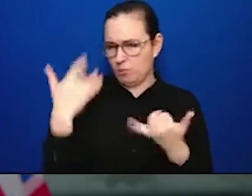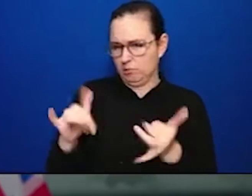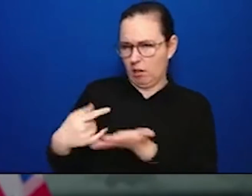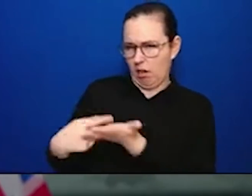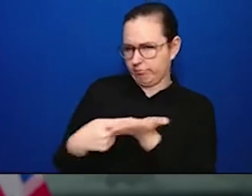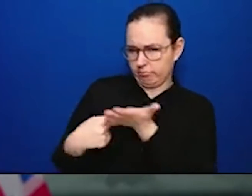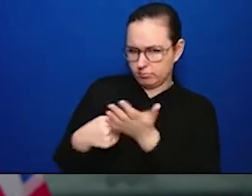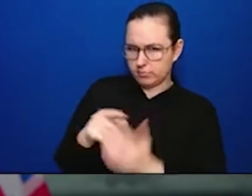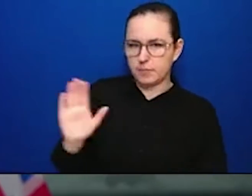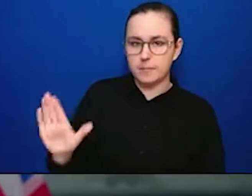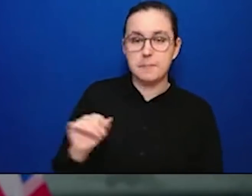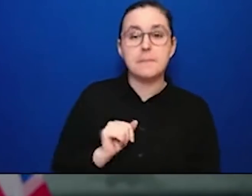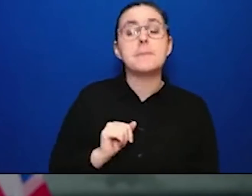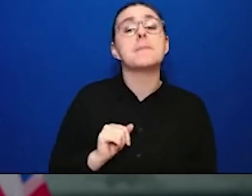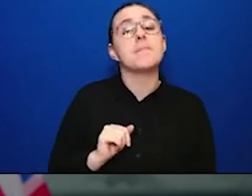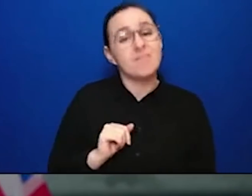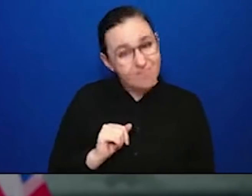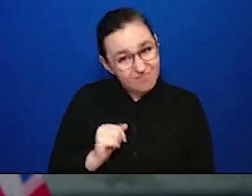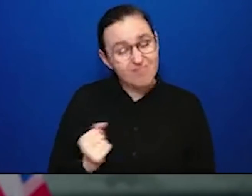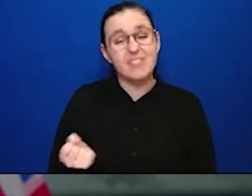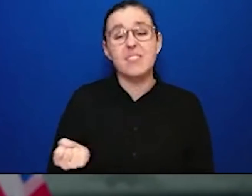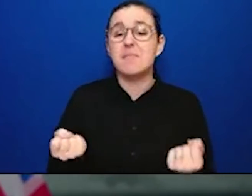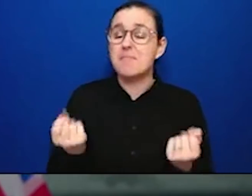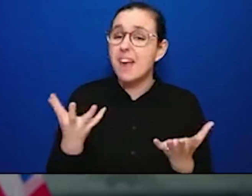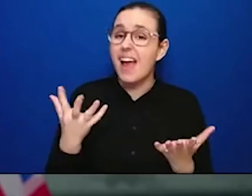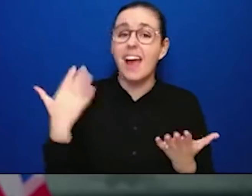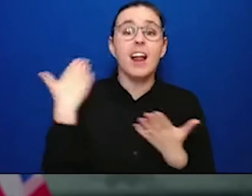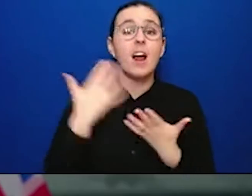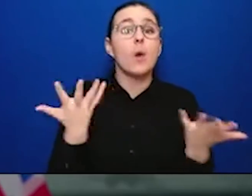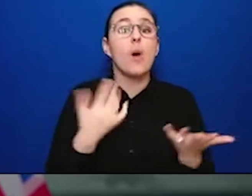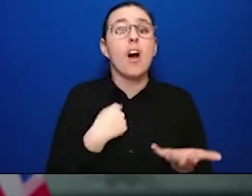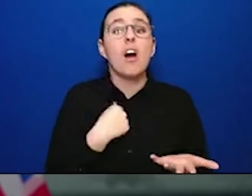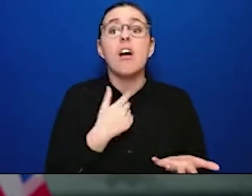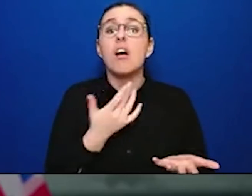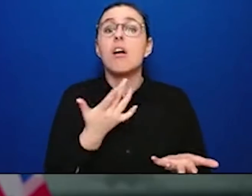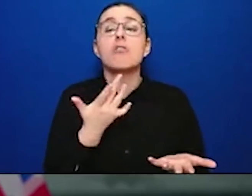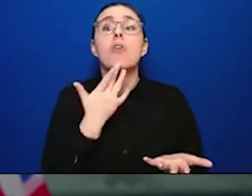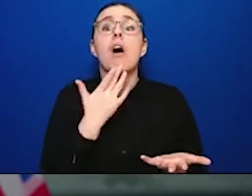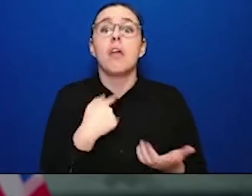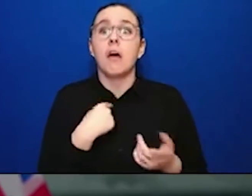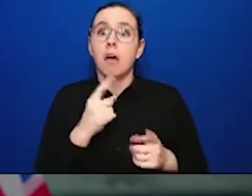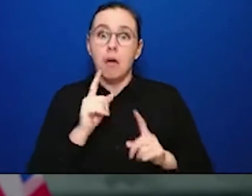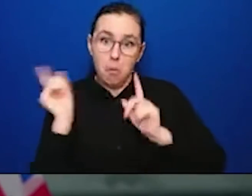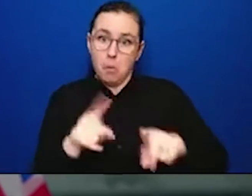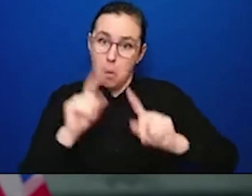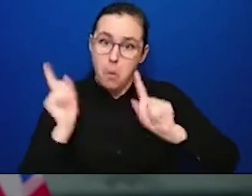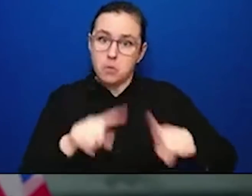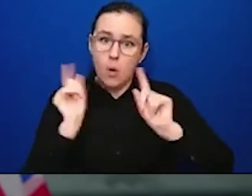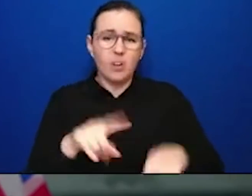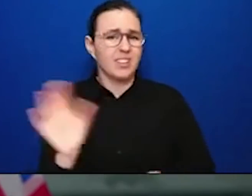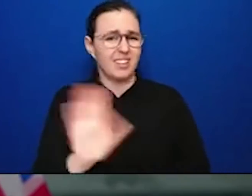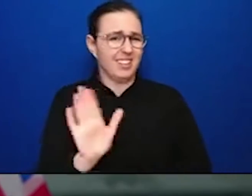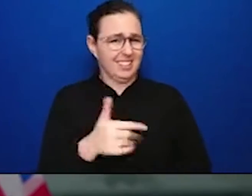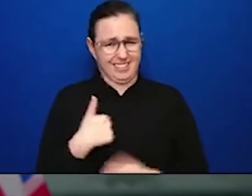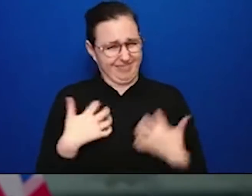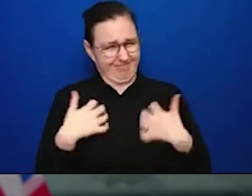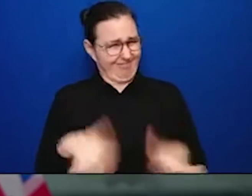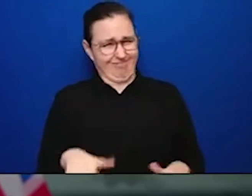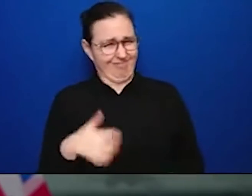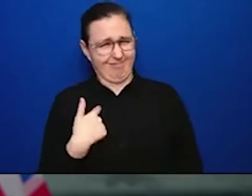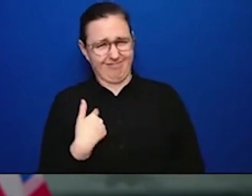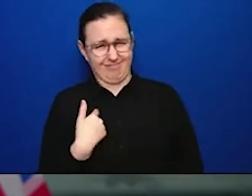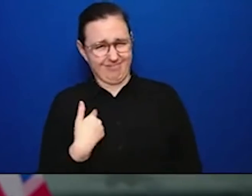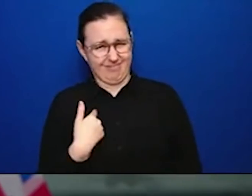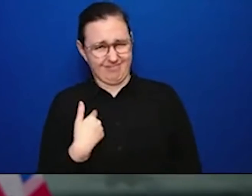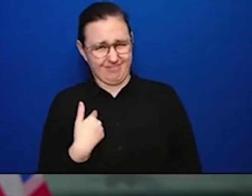that I want to get out of the order business, and talked a little bit about that today. This is different. This strain of the virus